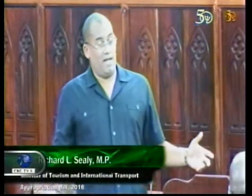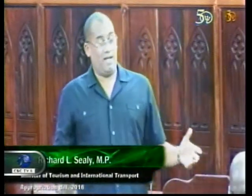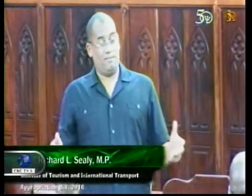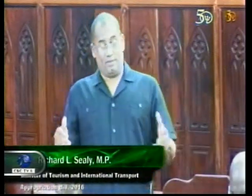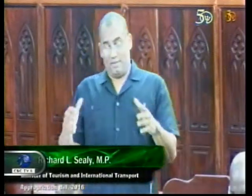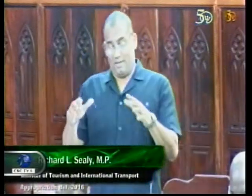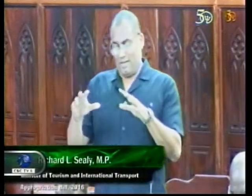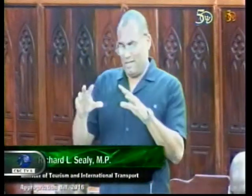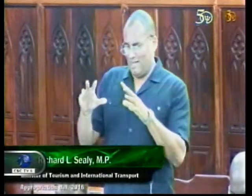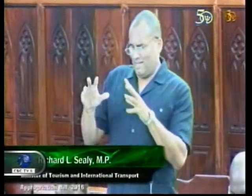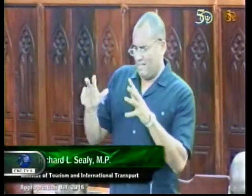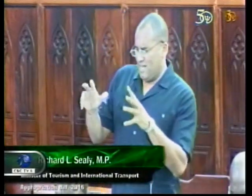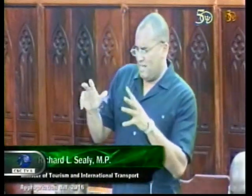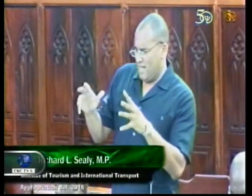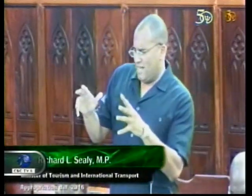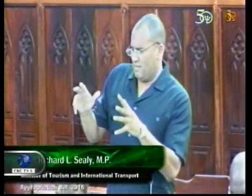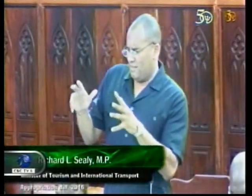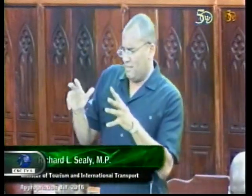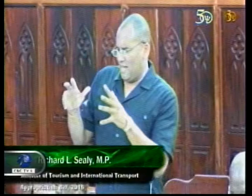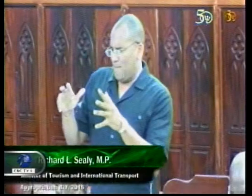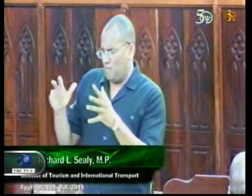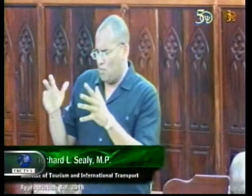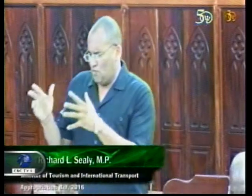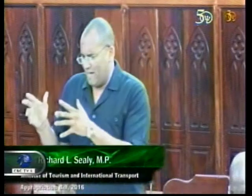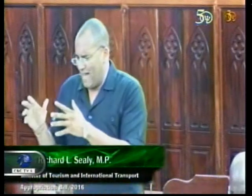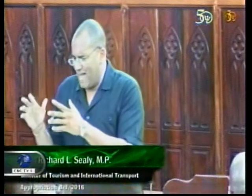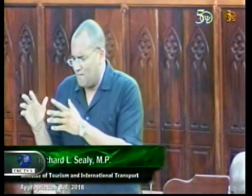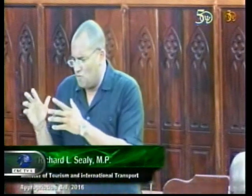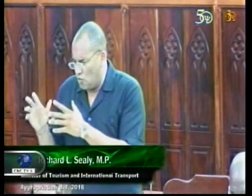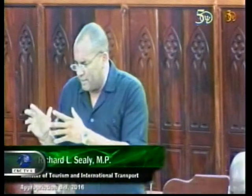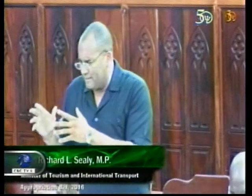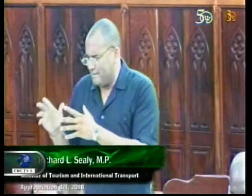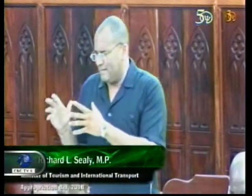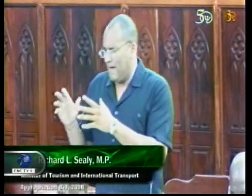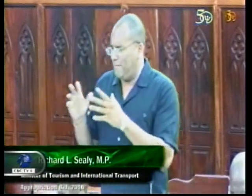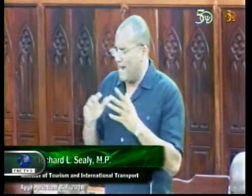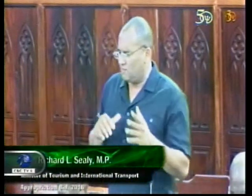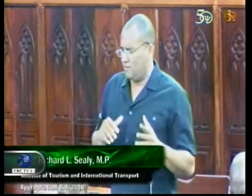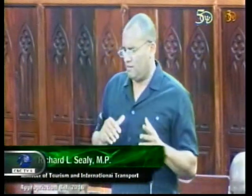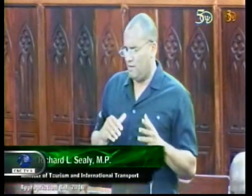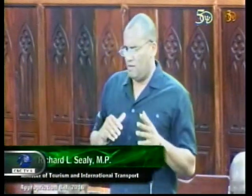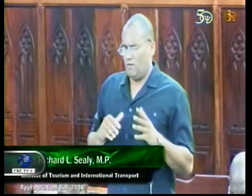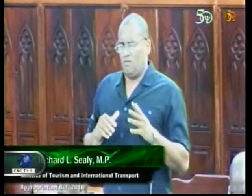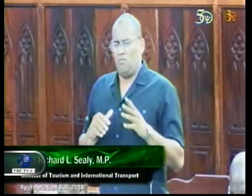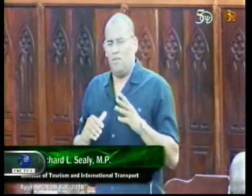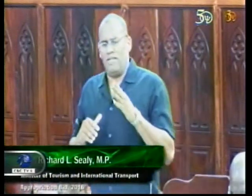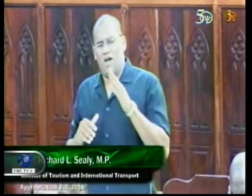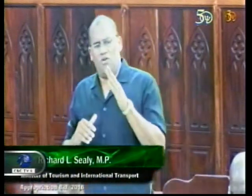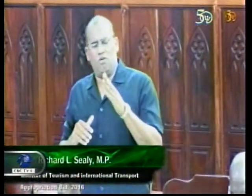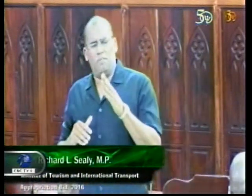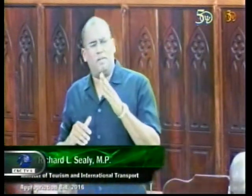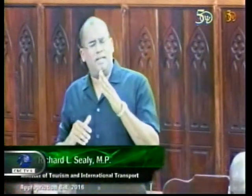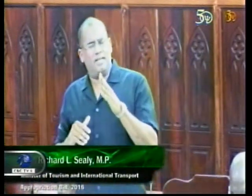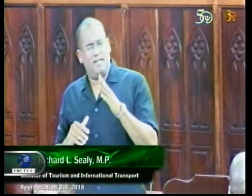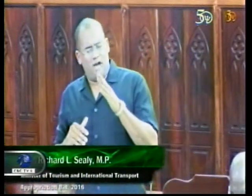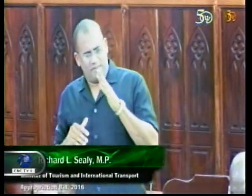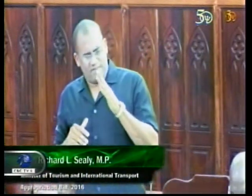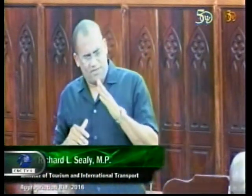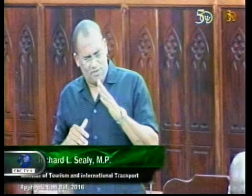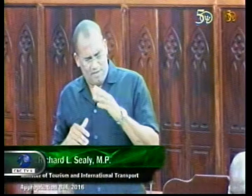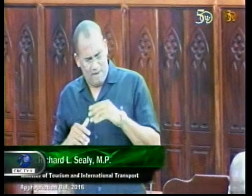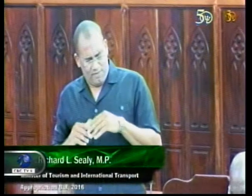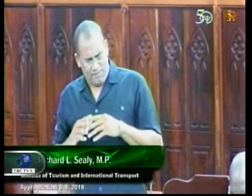project. It will help see things improve. And I have noticed a pattern with the Honorable Leader of